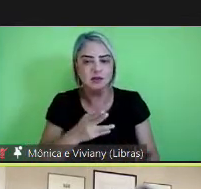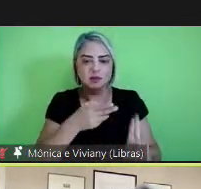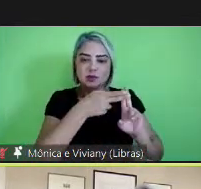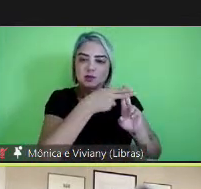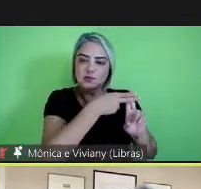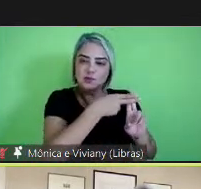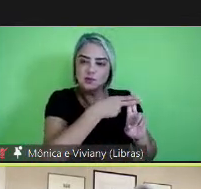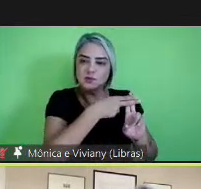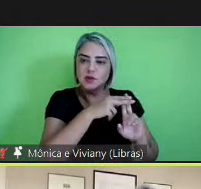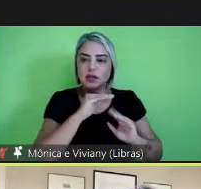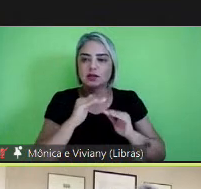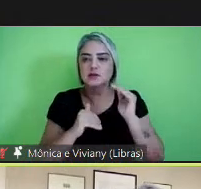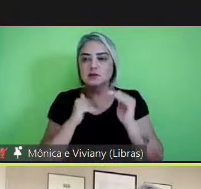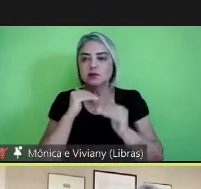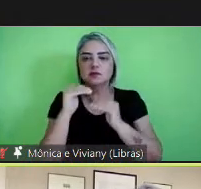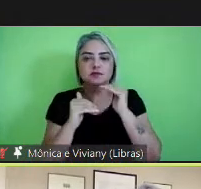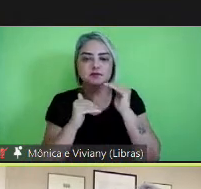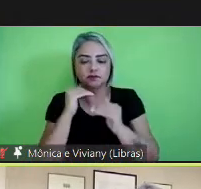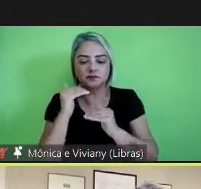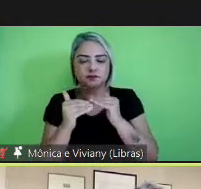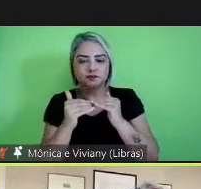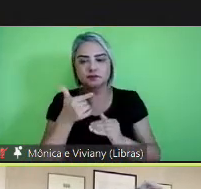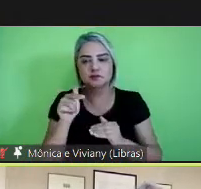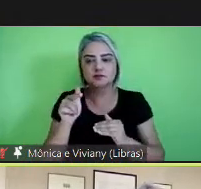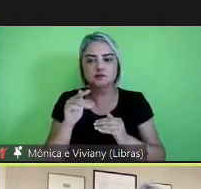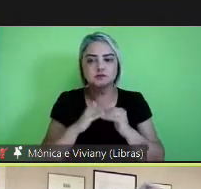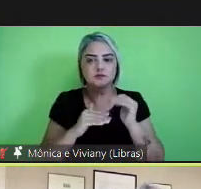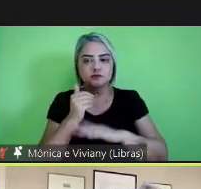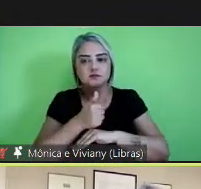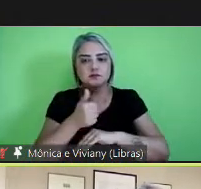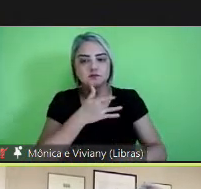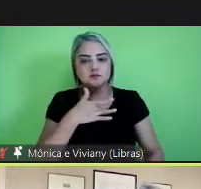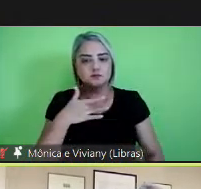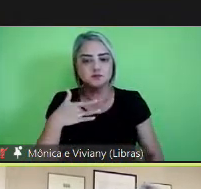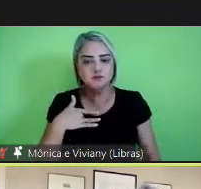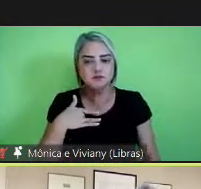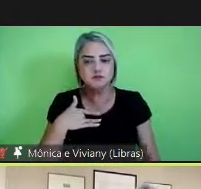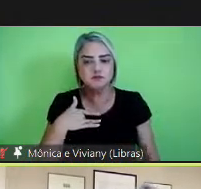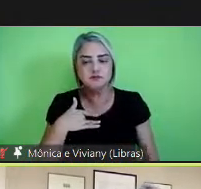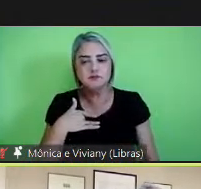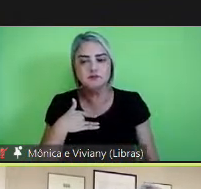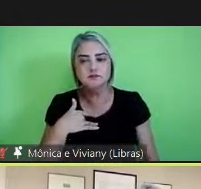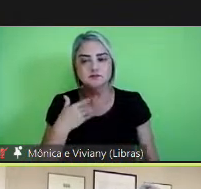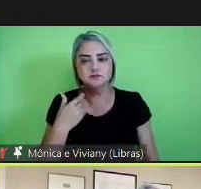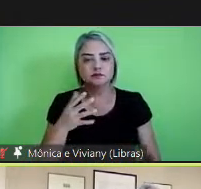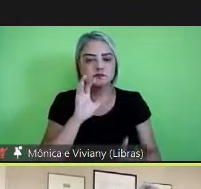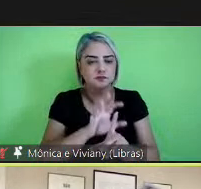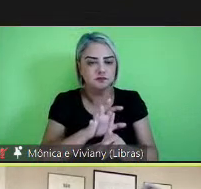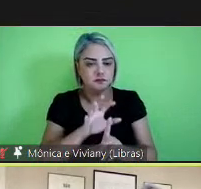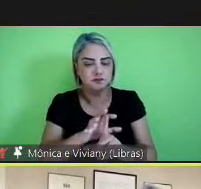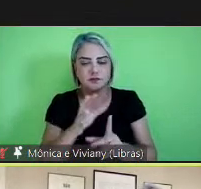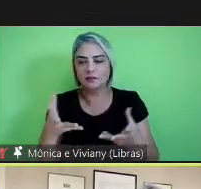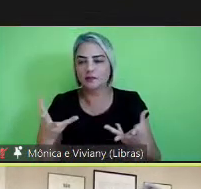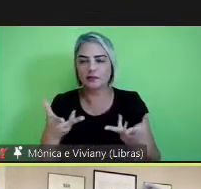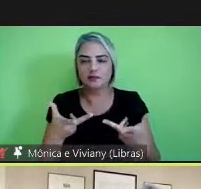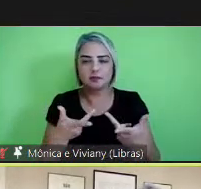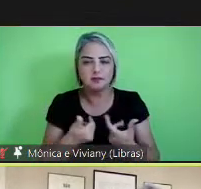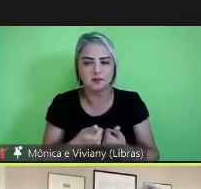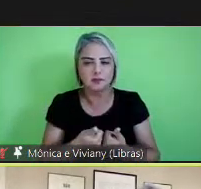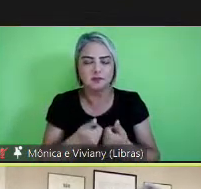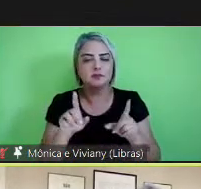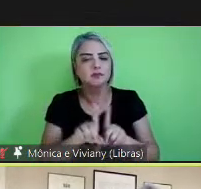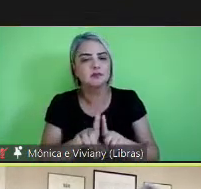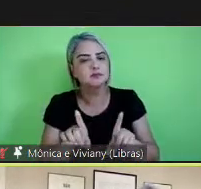many healthcare professionals around the table, which is fantastic. But at minimum, continued support in the